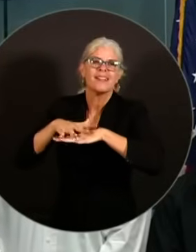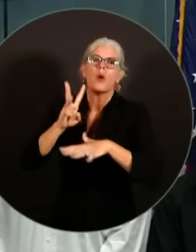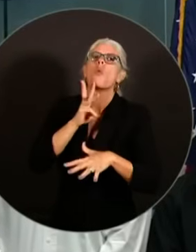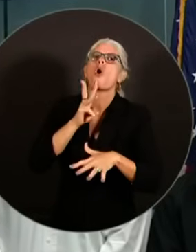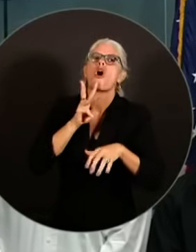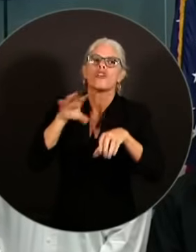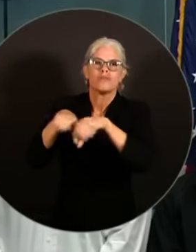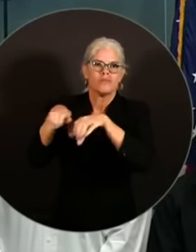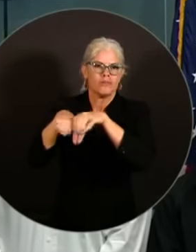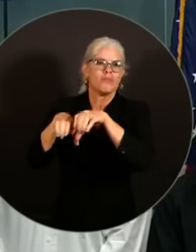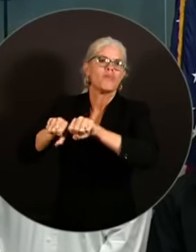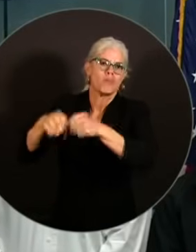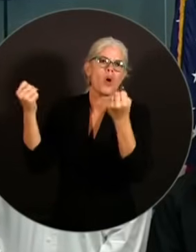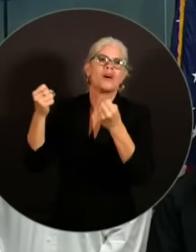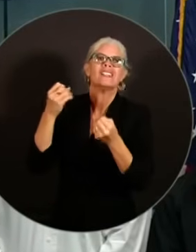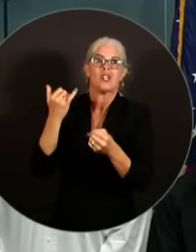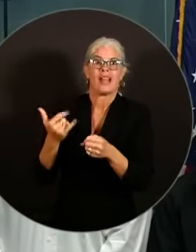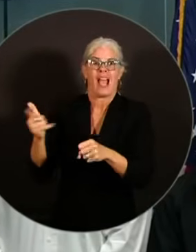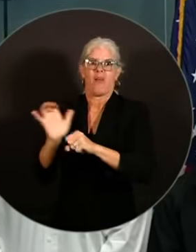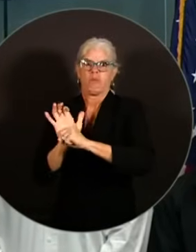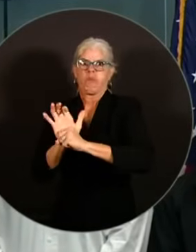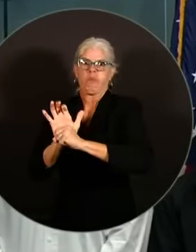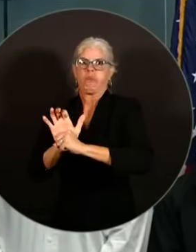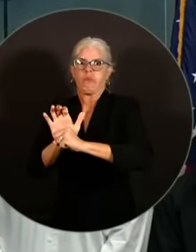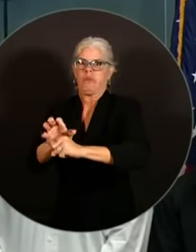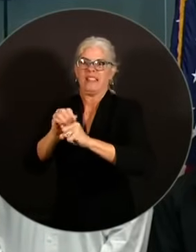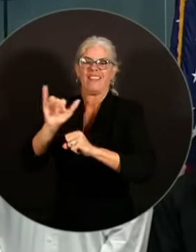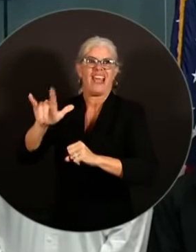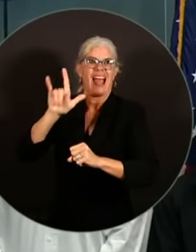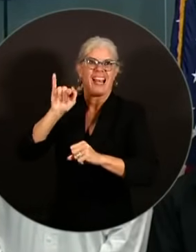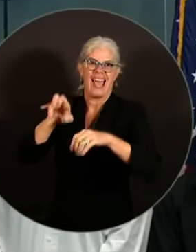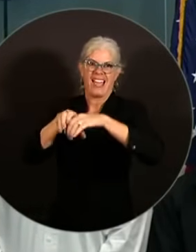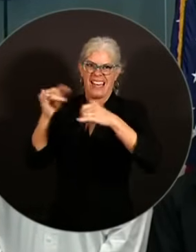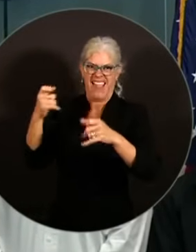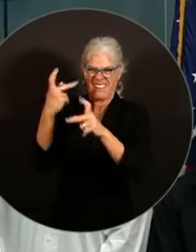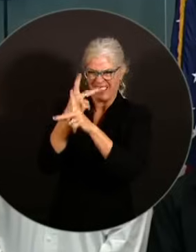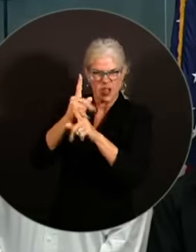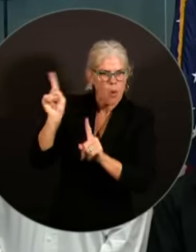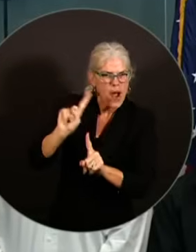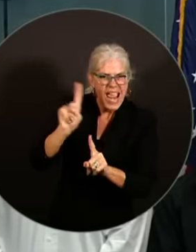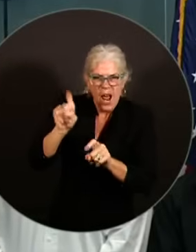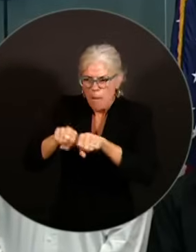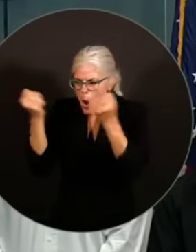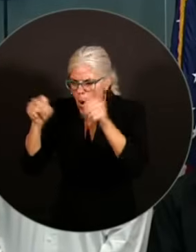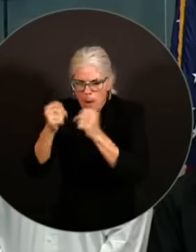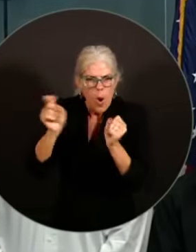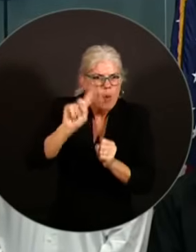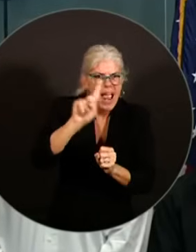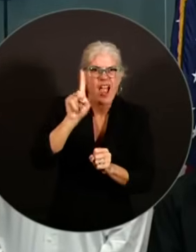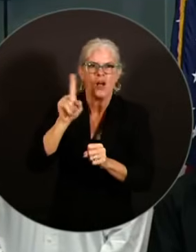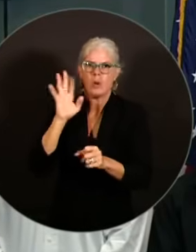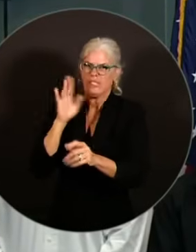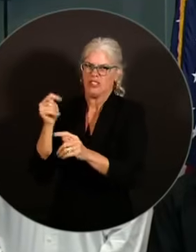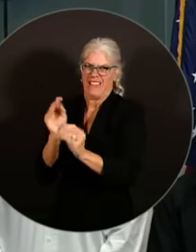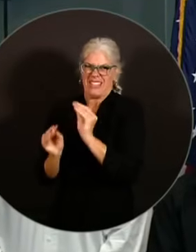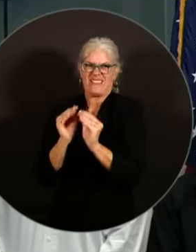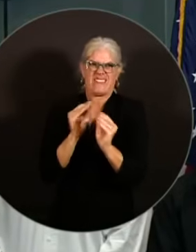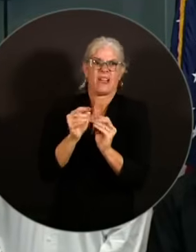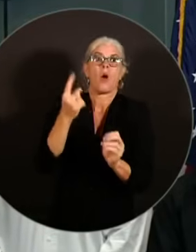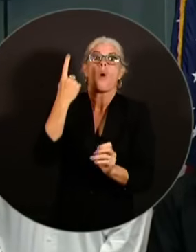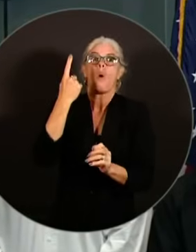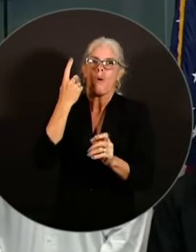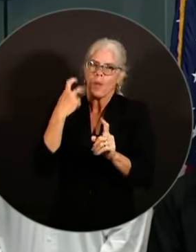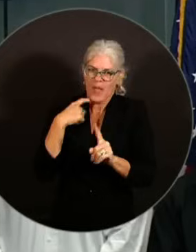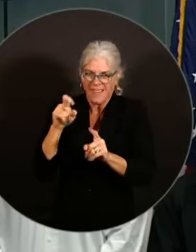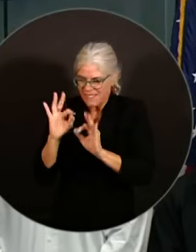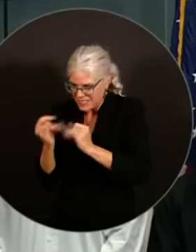pressure in those lines to actually figure out exactly where the breaks are at. And they're going to start repairing those breaks one by one by one. You